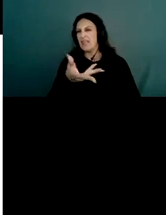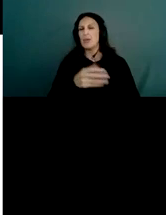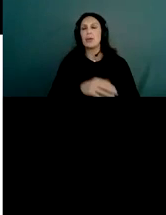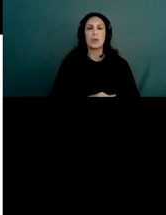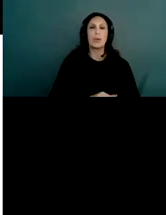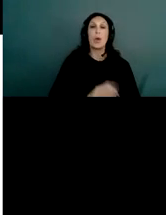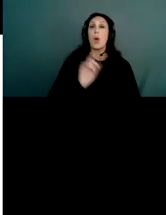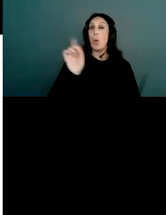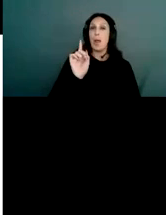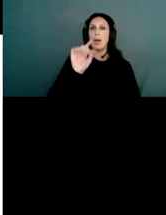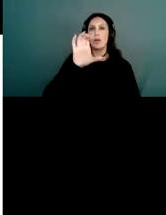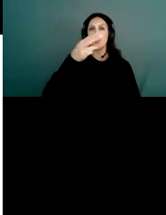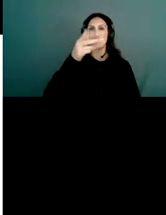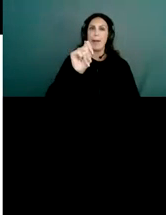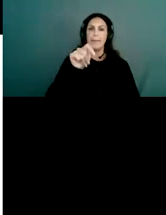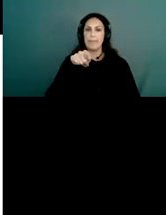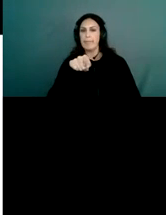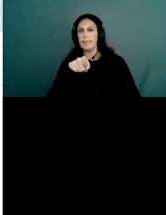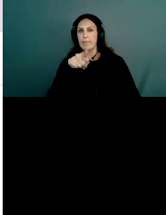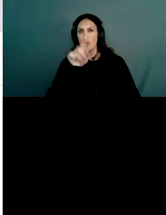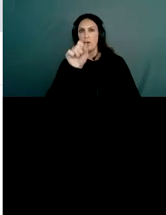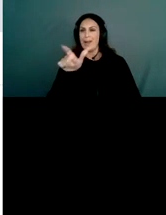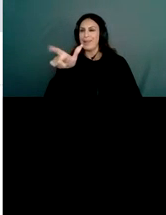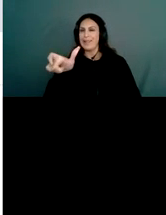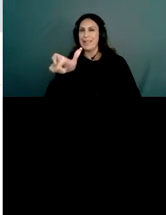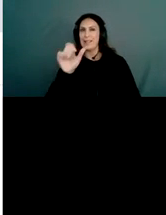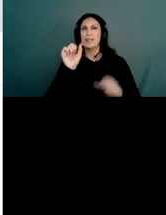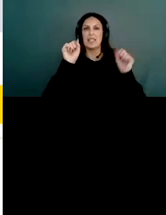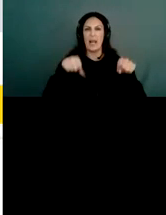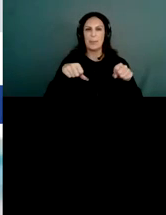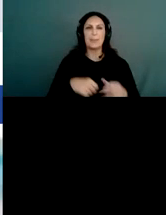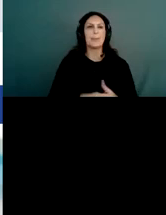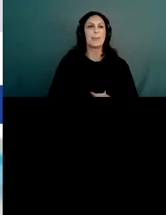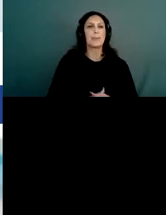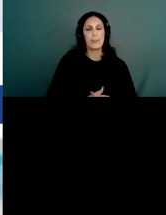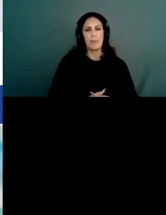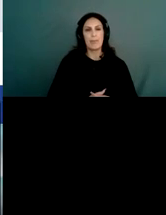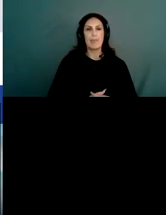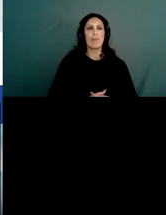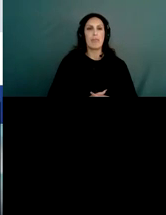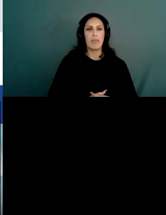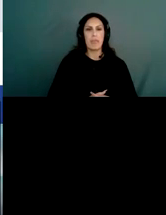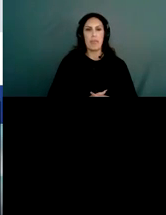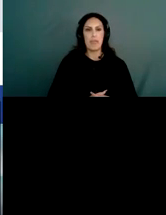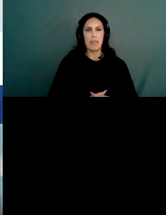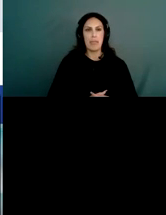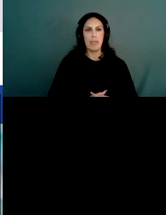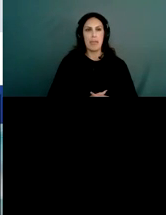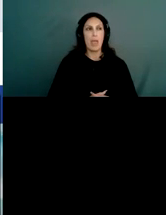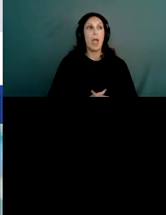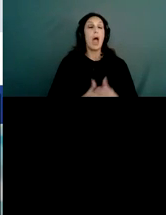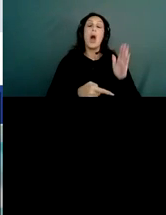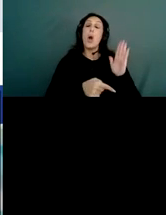if you want to have that link for you, but we will also provide it at the end as well. So I'm going to take you, once you click on that